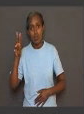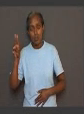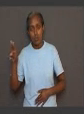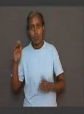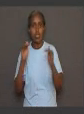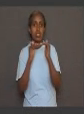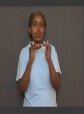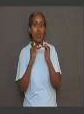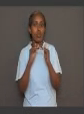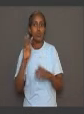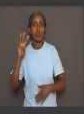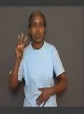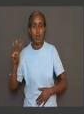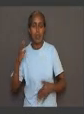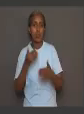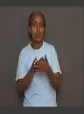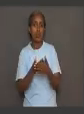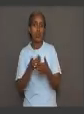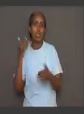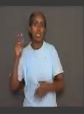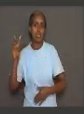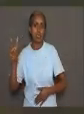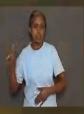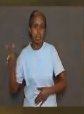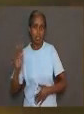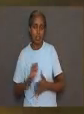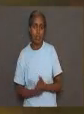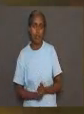equal to W minus V.